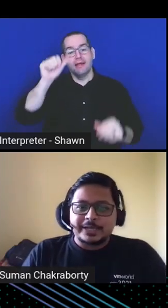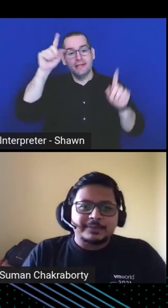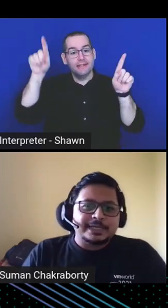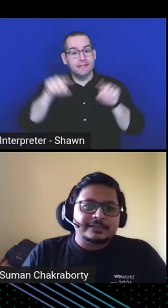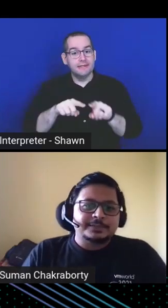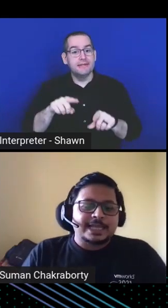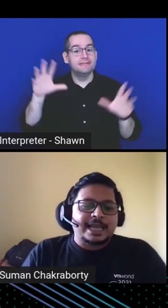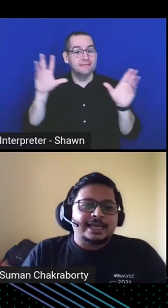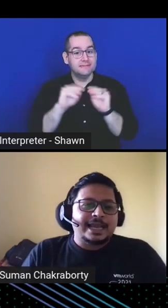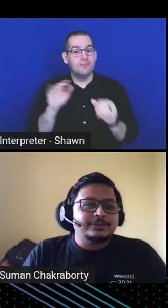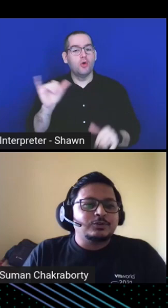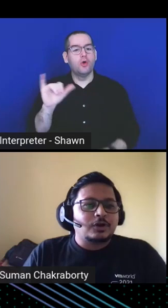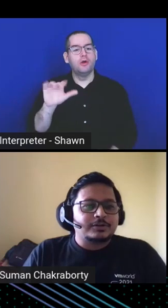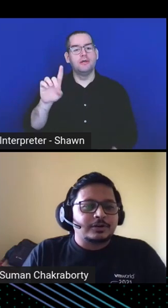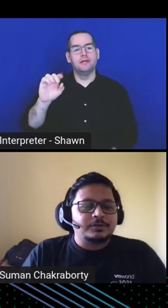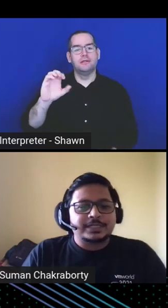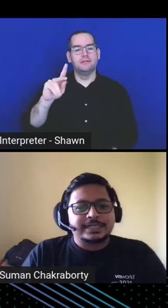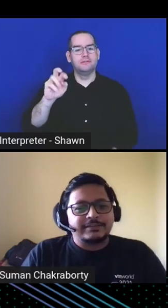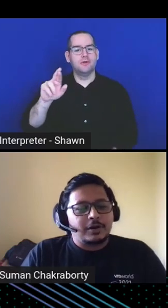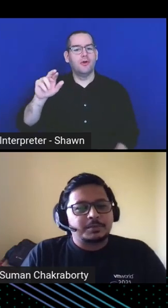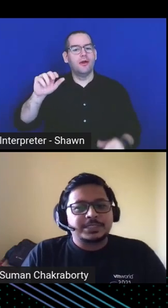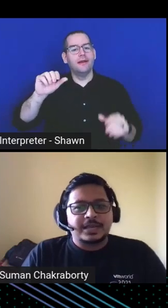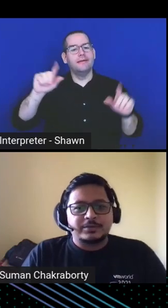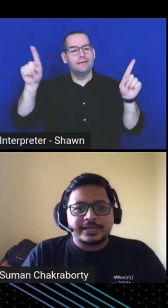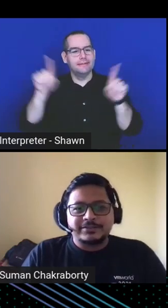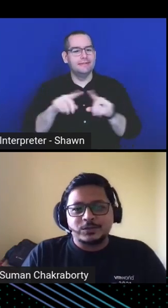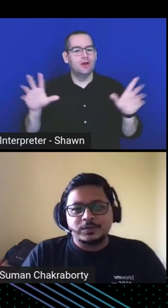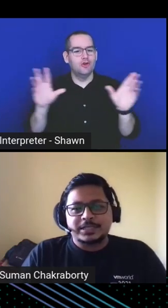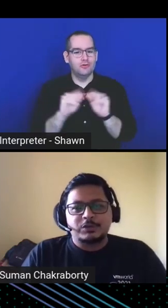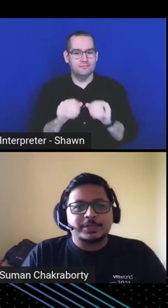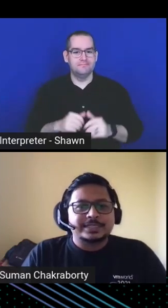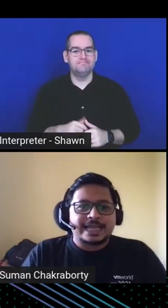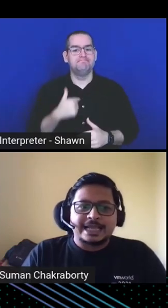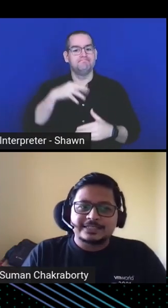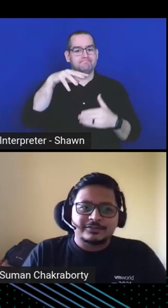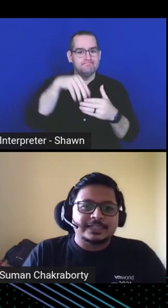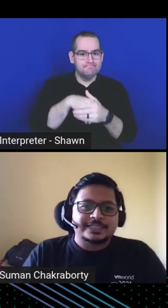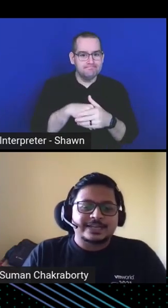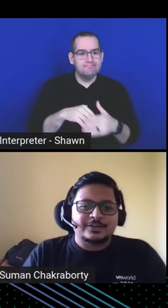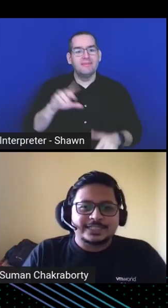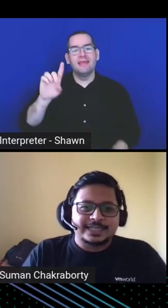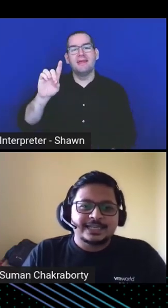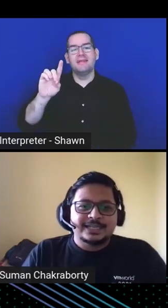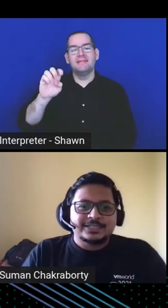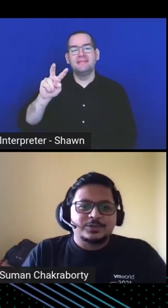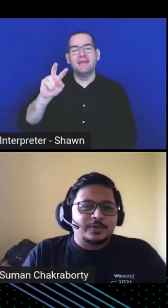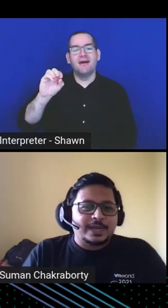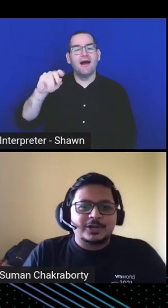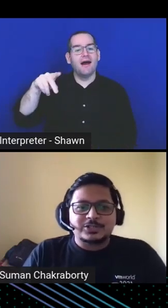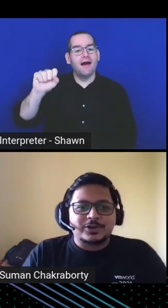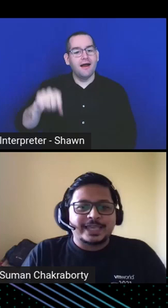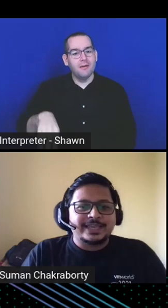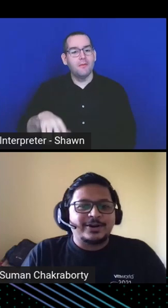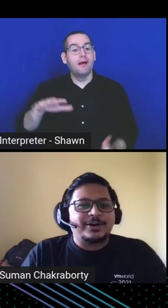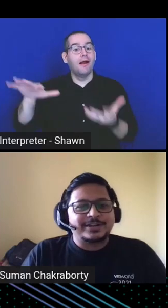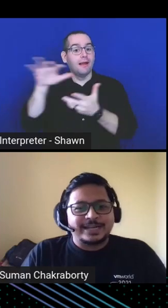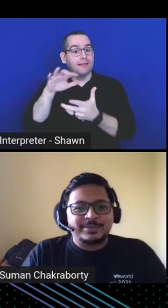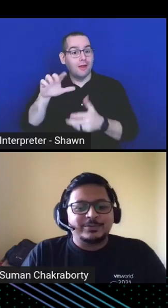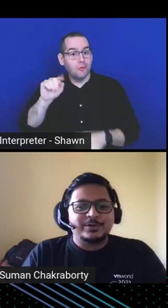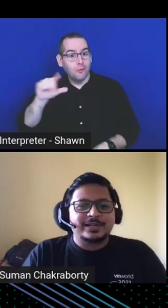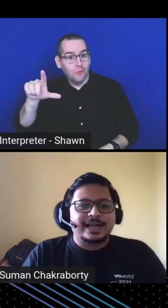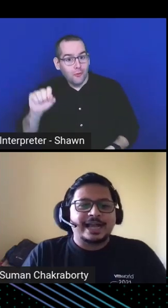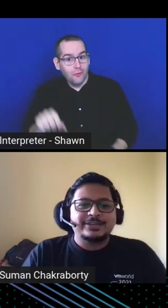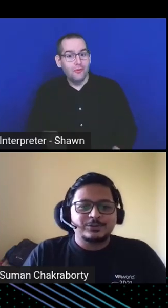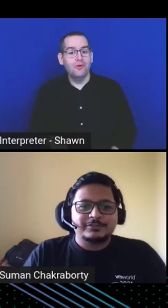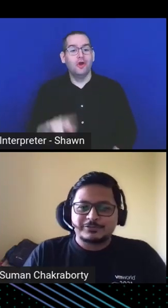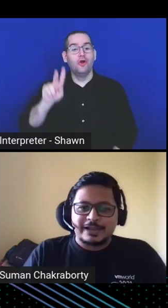tech community meetups, and I do talk around DevOps, cloud native tools, Kubernetes, and serverless technology. So when I'm not talking or in